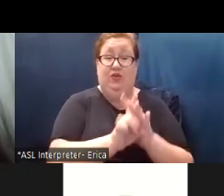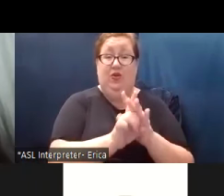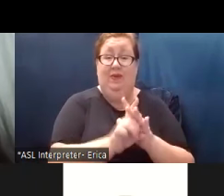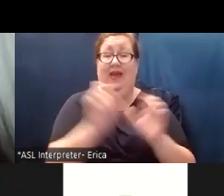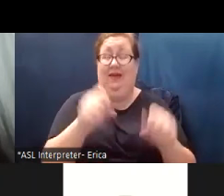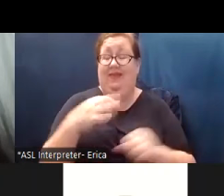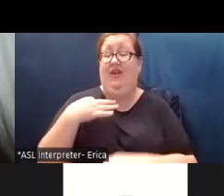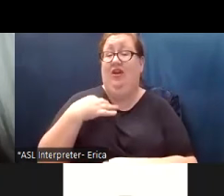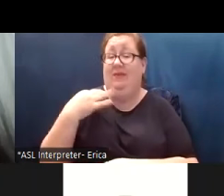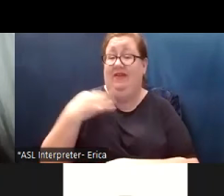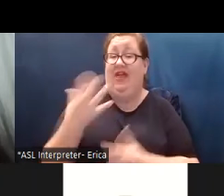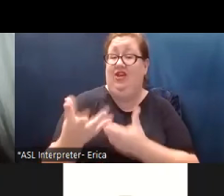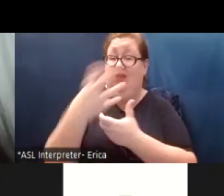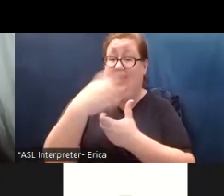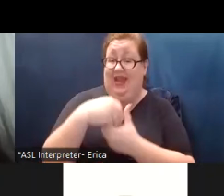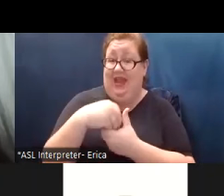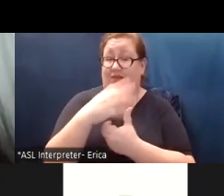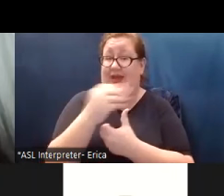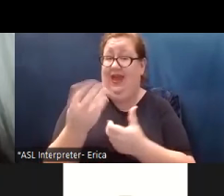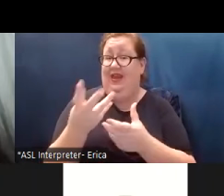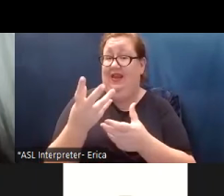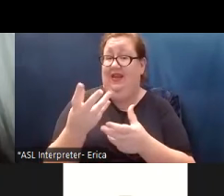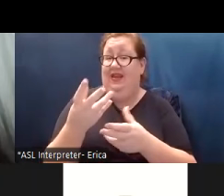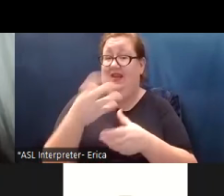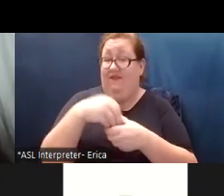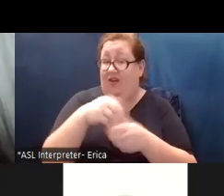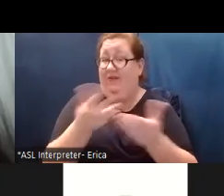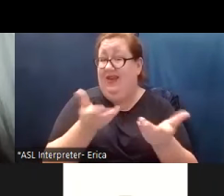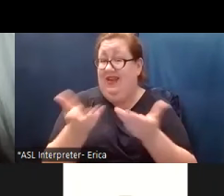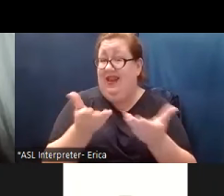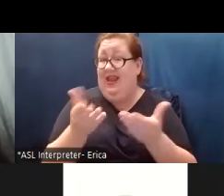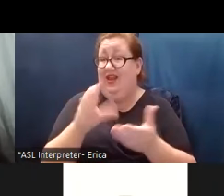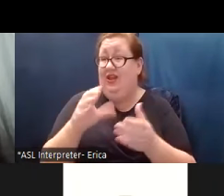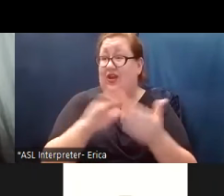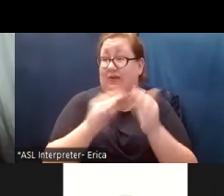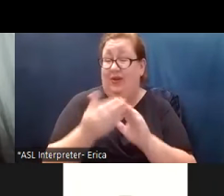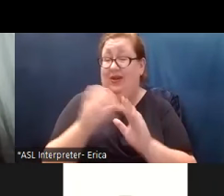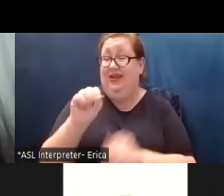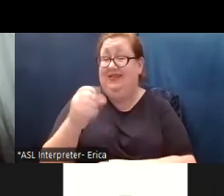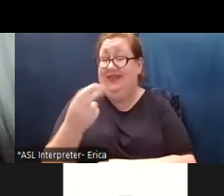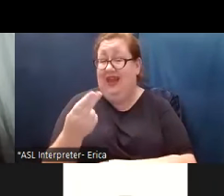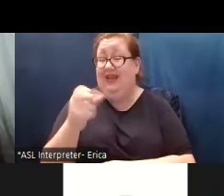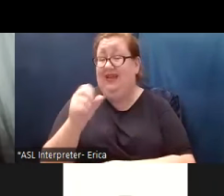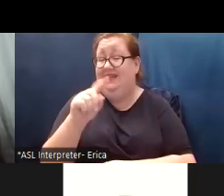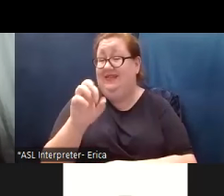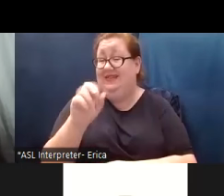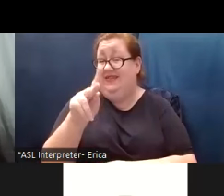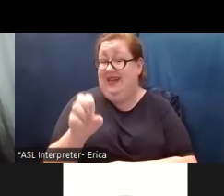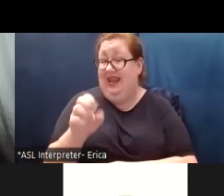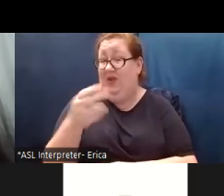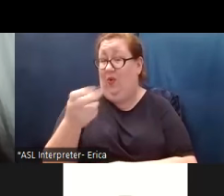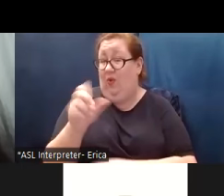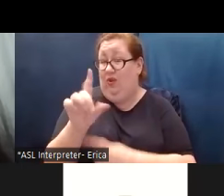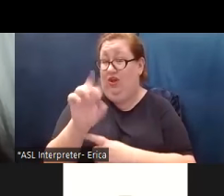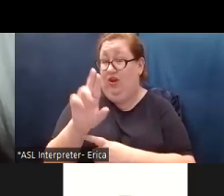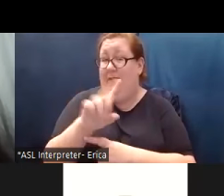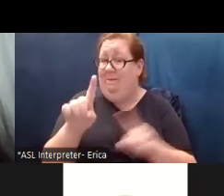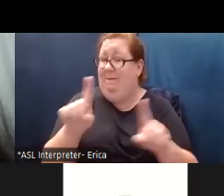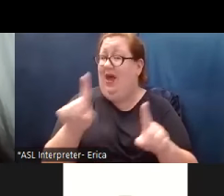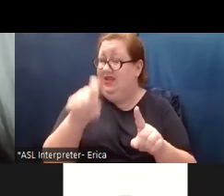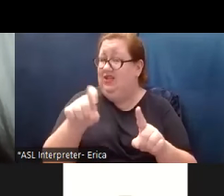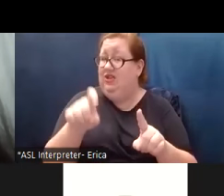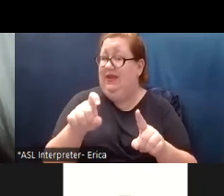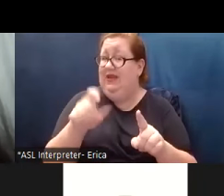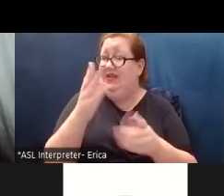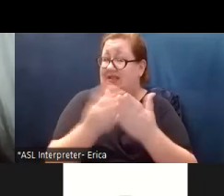engagement, and involvement and community stakeholdering, all of that involved, but this should be somebody's job.